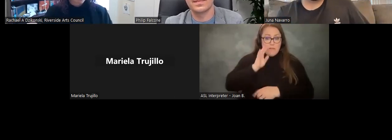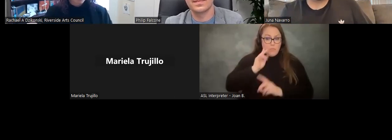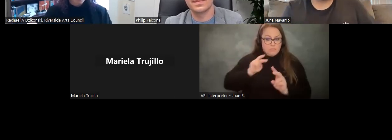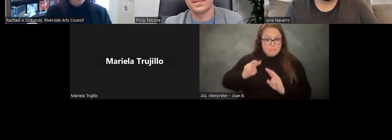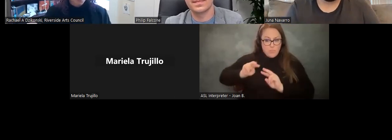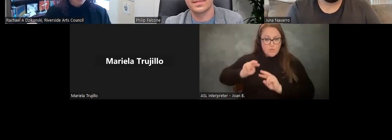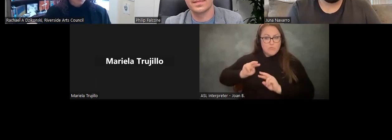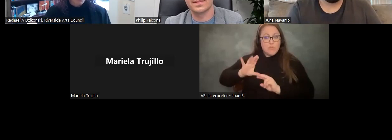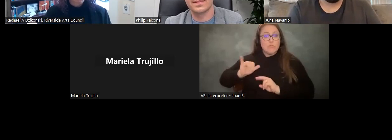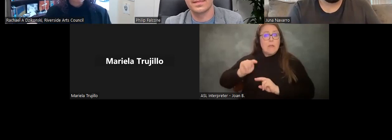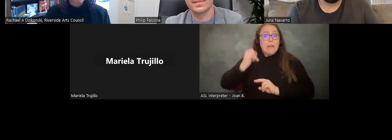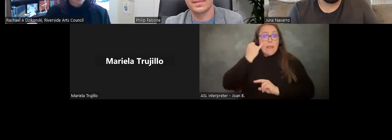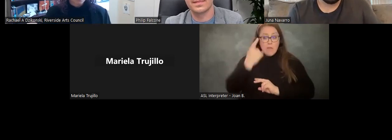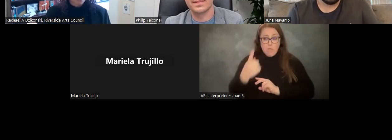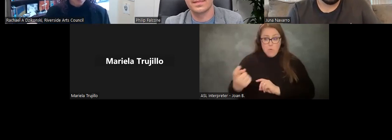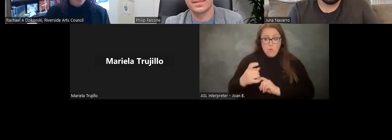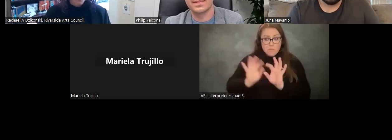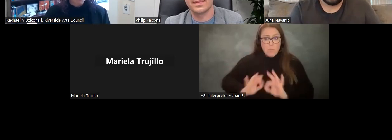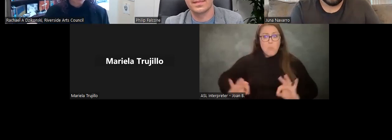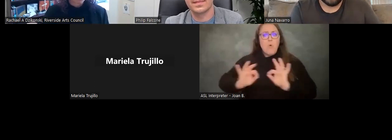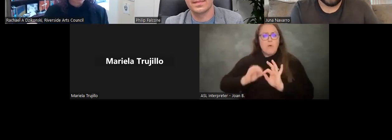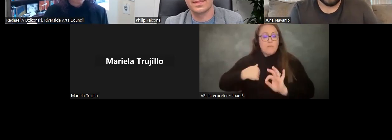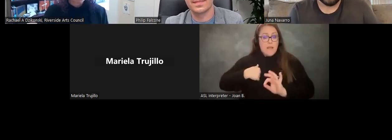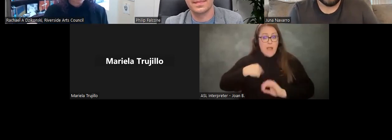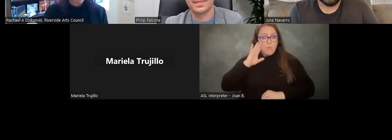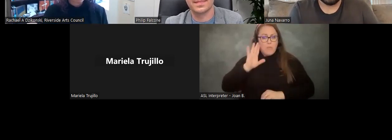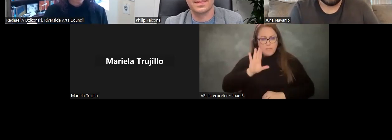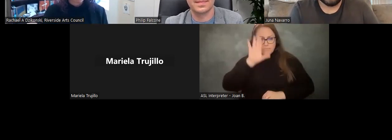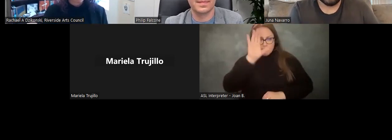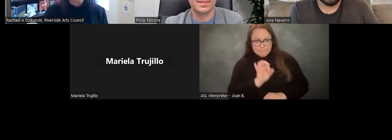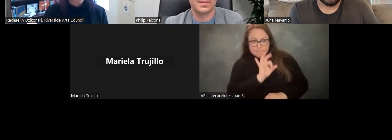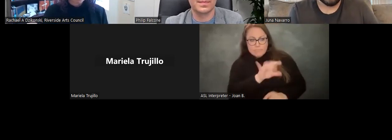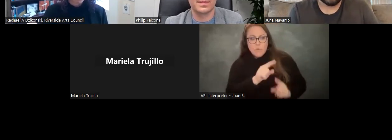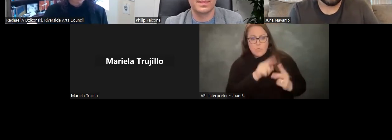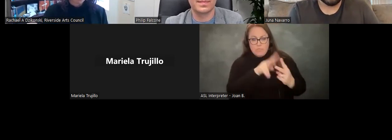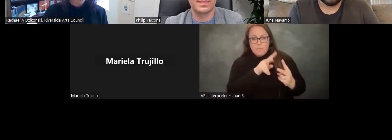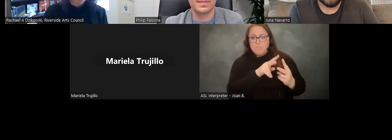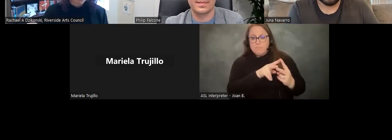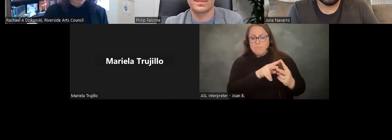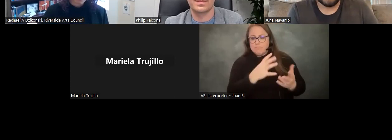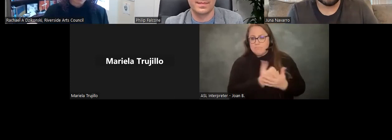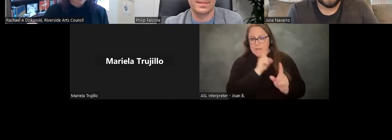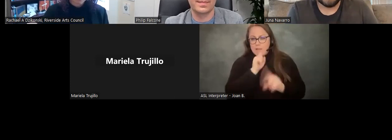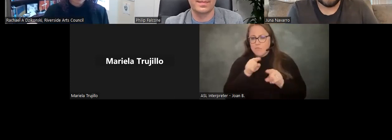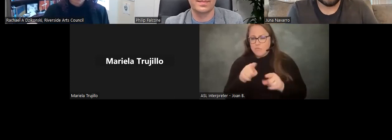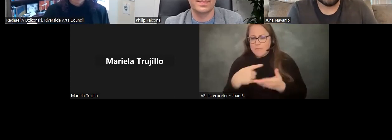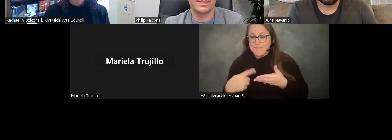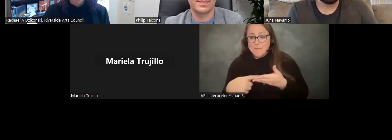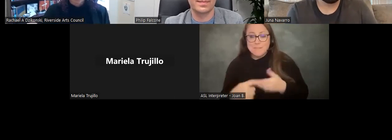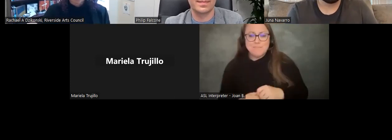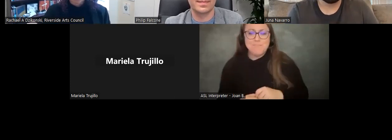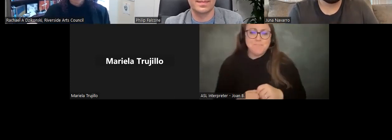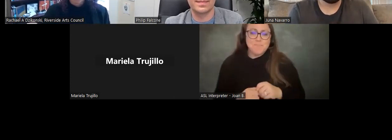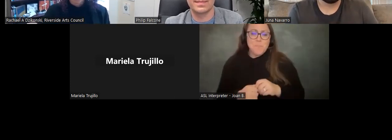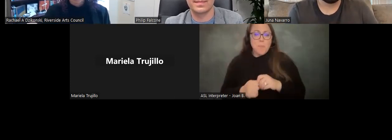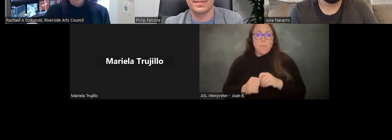it's an important question, then I will bring it up to Juan or Philip while we're talking. So if you